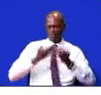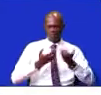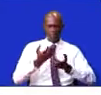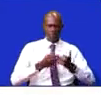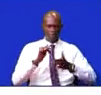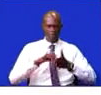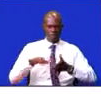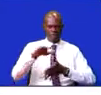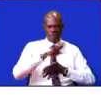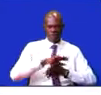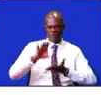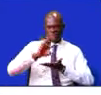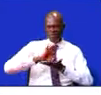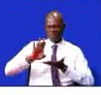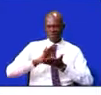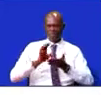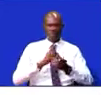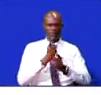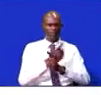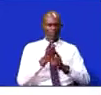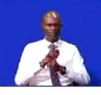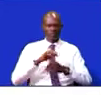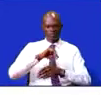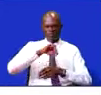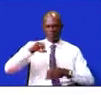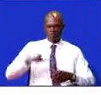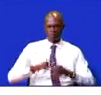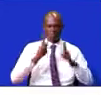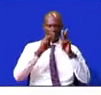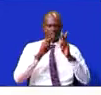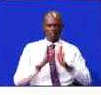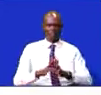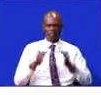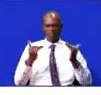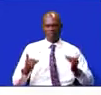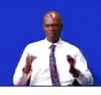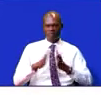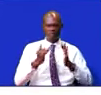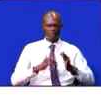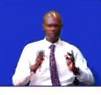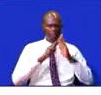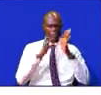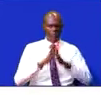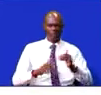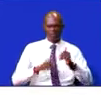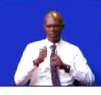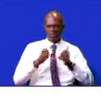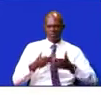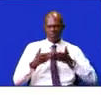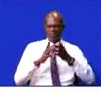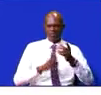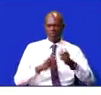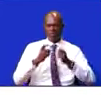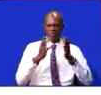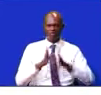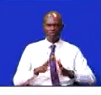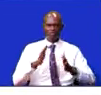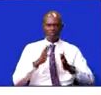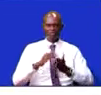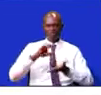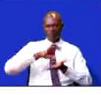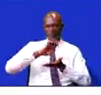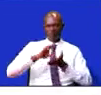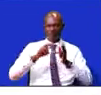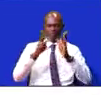kahawa e chuny bombe duto te mayudore county ma Kisumu kae. Mae en ler mane ogol kod maneja mano mar chuny boma